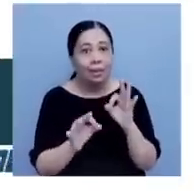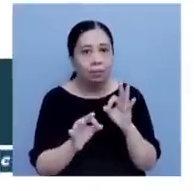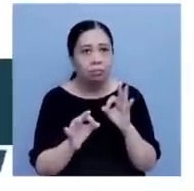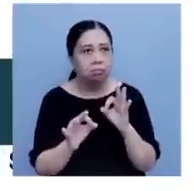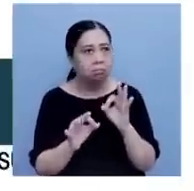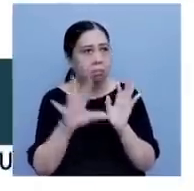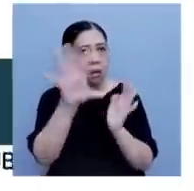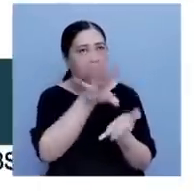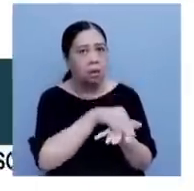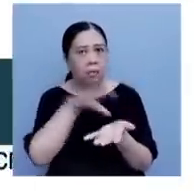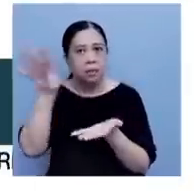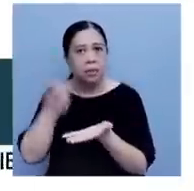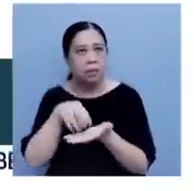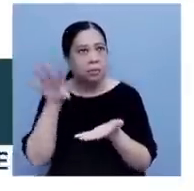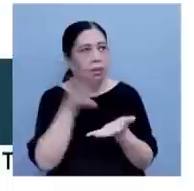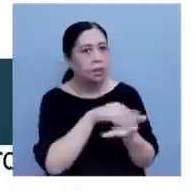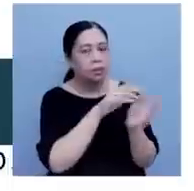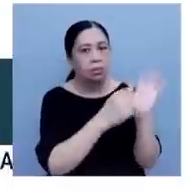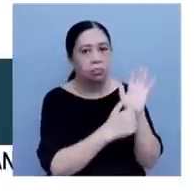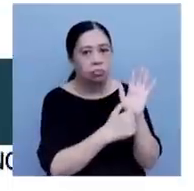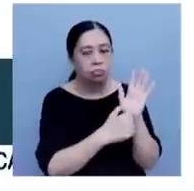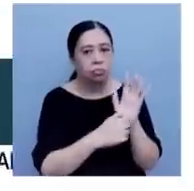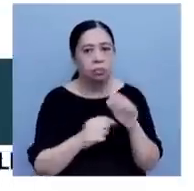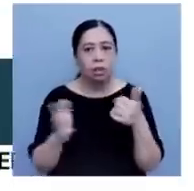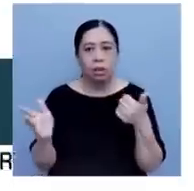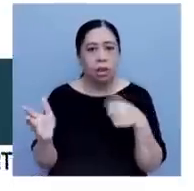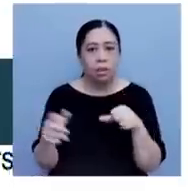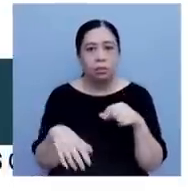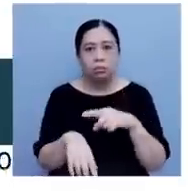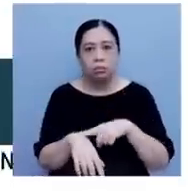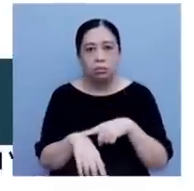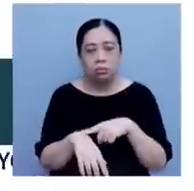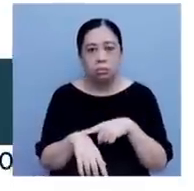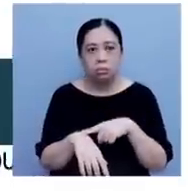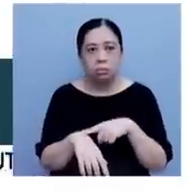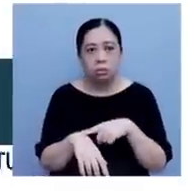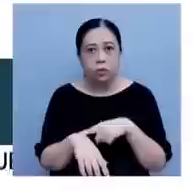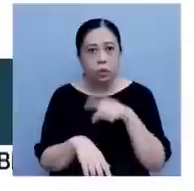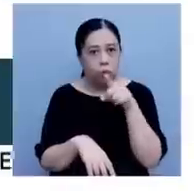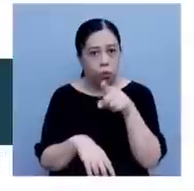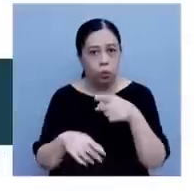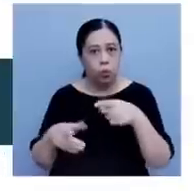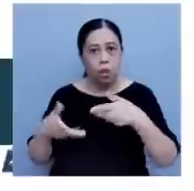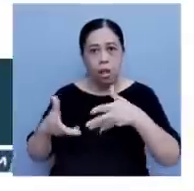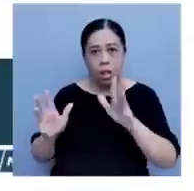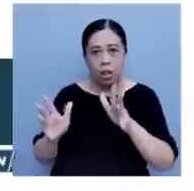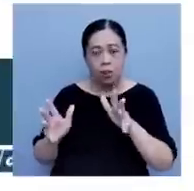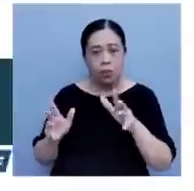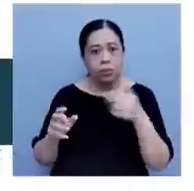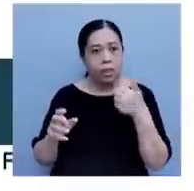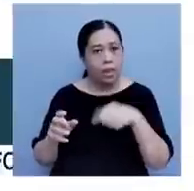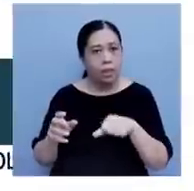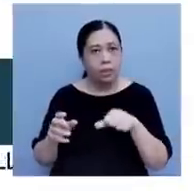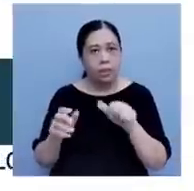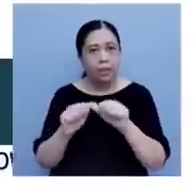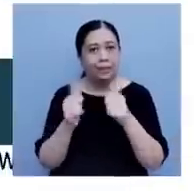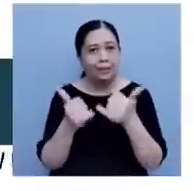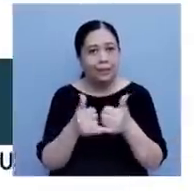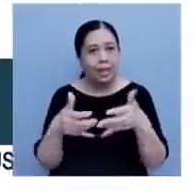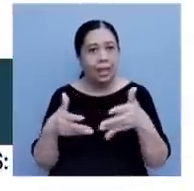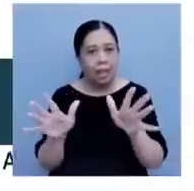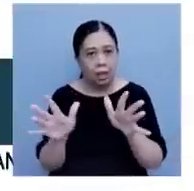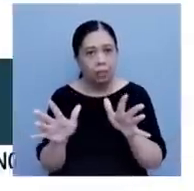exactly And then at any point in time, you are allowed, any agency is allowed to